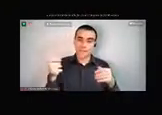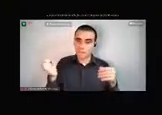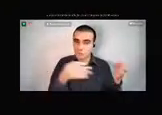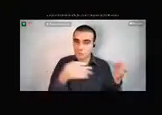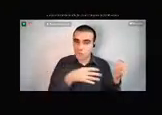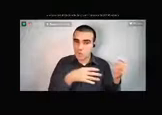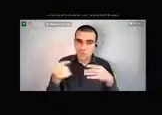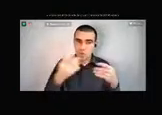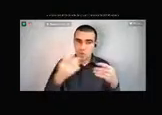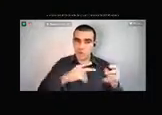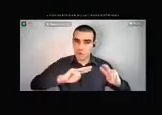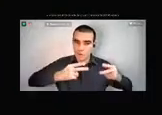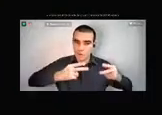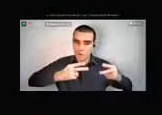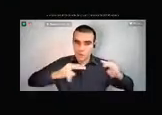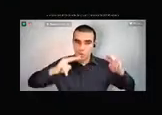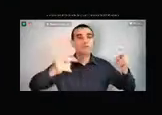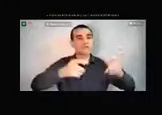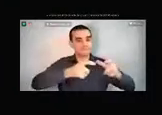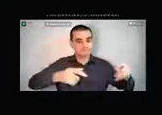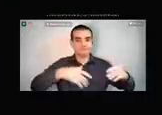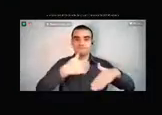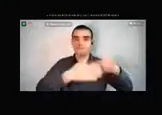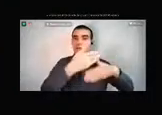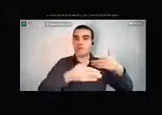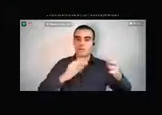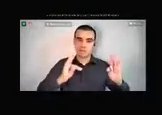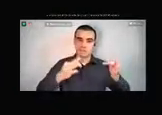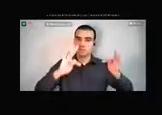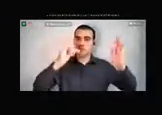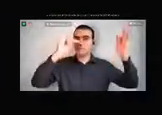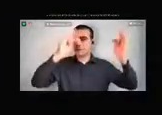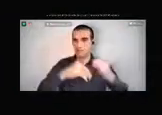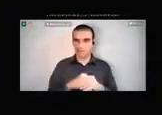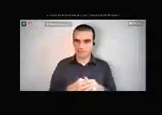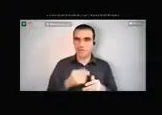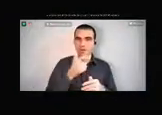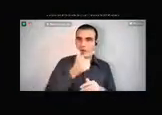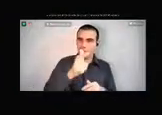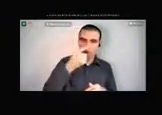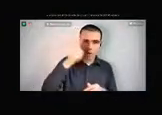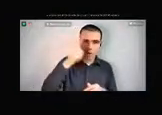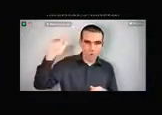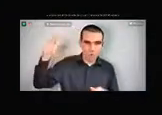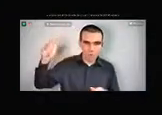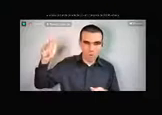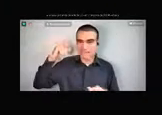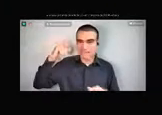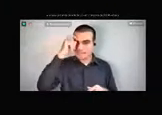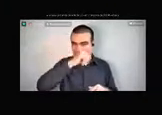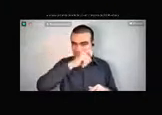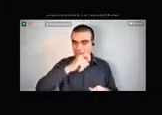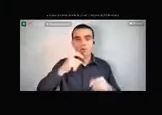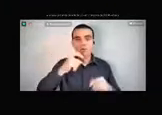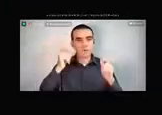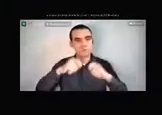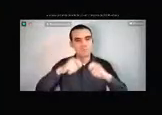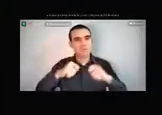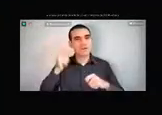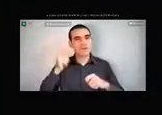this space a lot of development in technology that other places that have difficult of